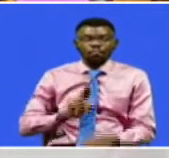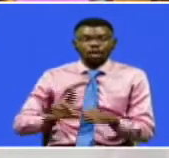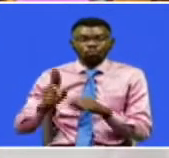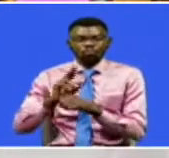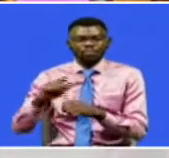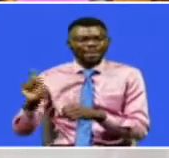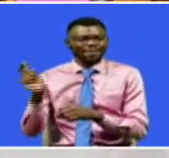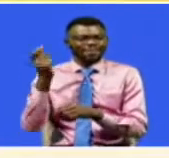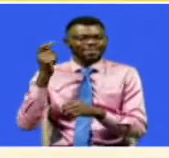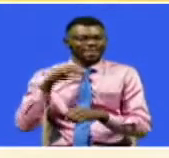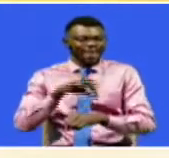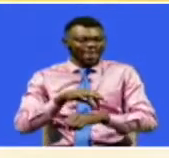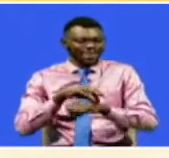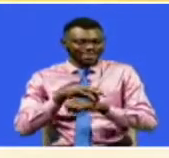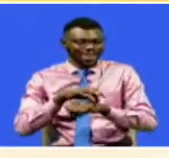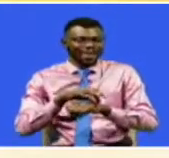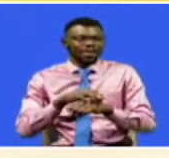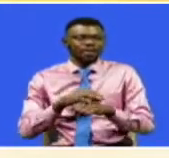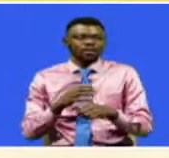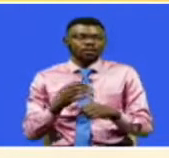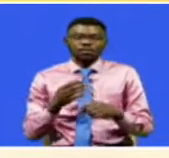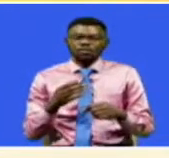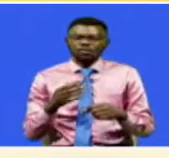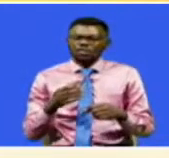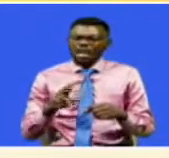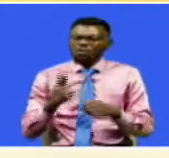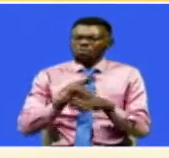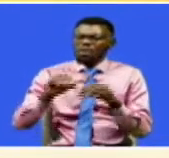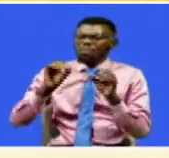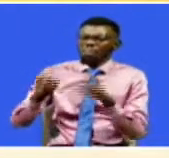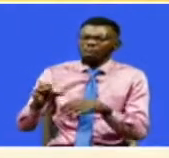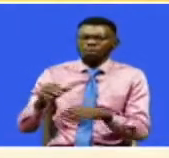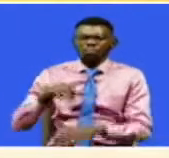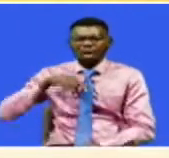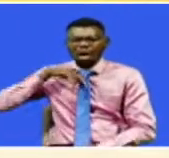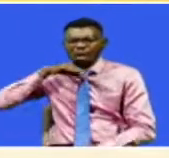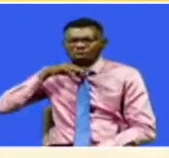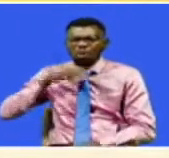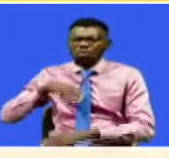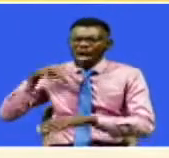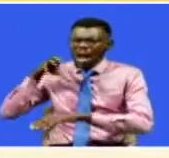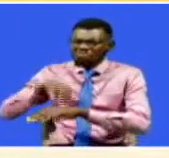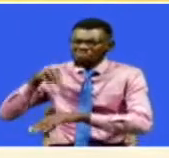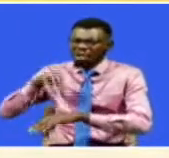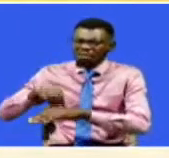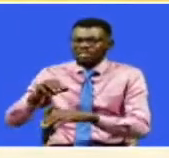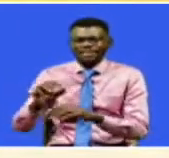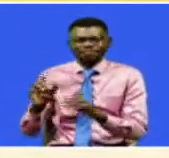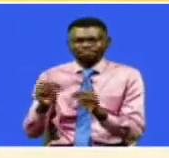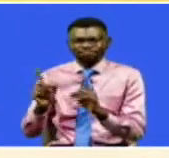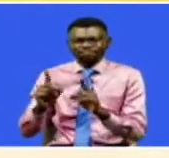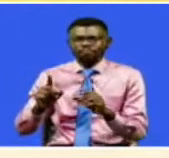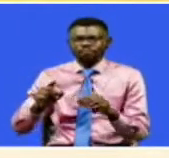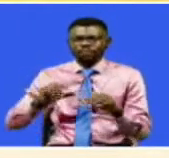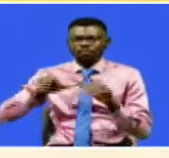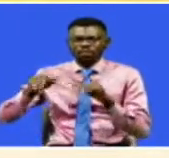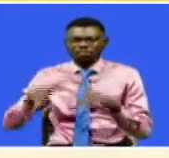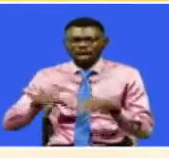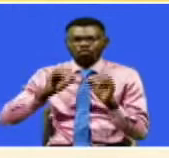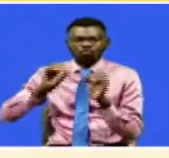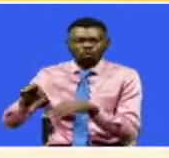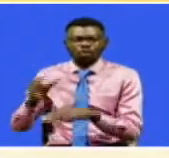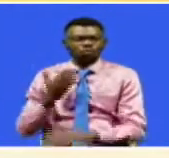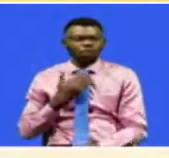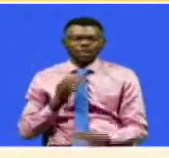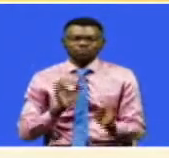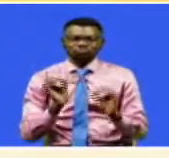Kenyan leather that is being thrown today, that is being eaten by dogs, that farmers are complaining they don't know how to dispose it. That's how